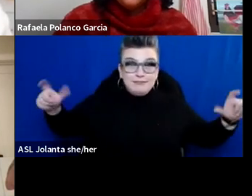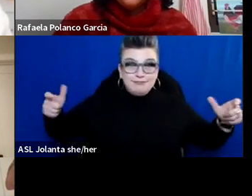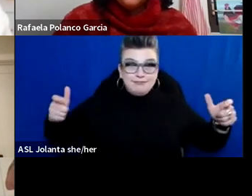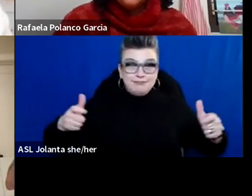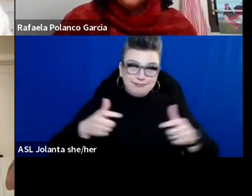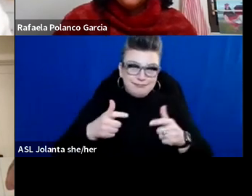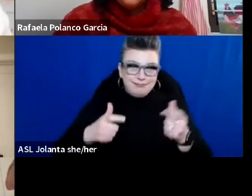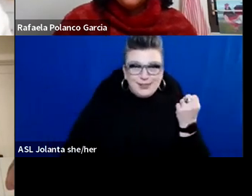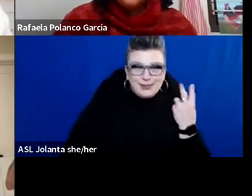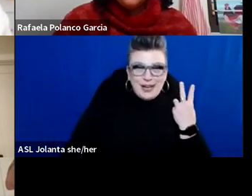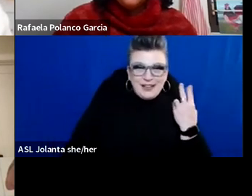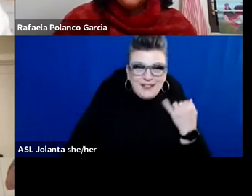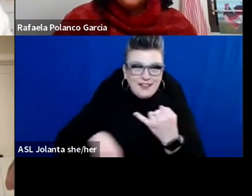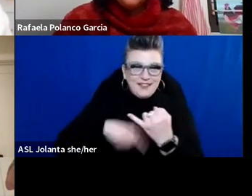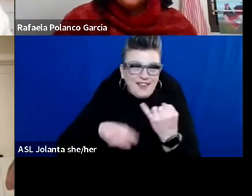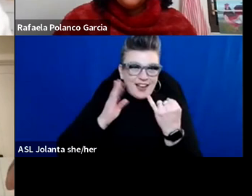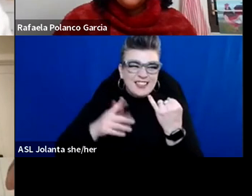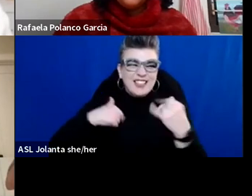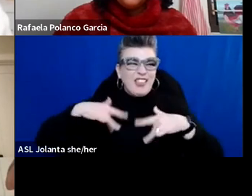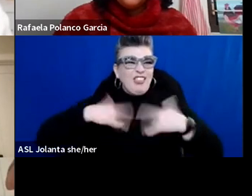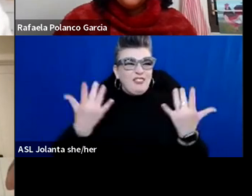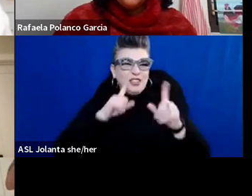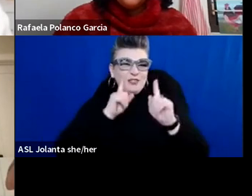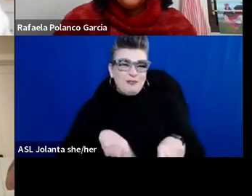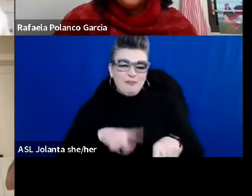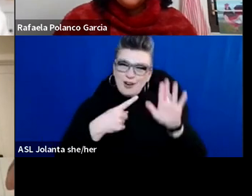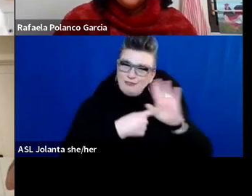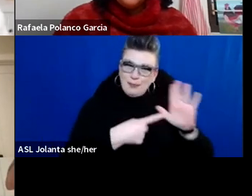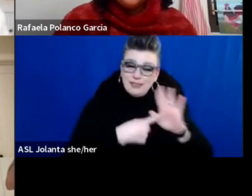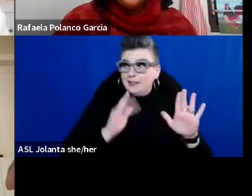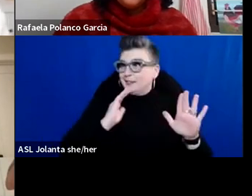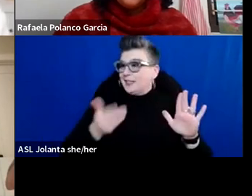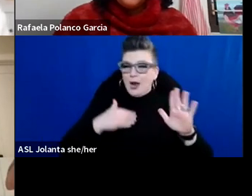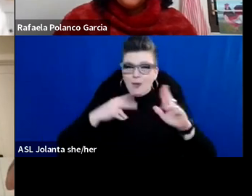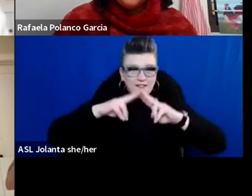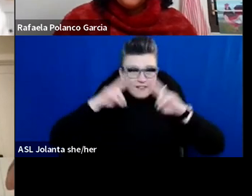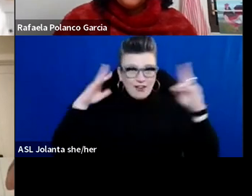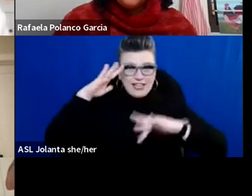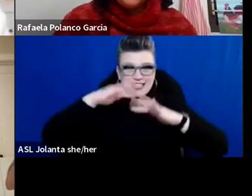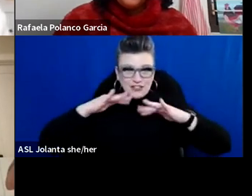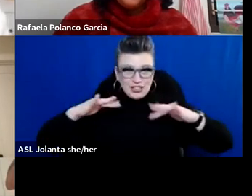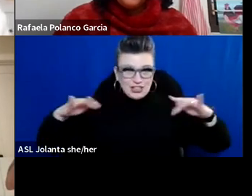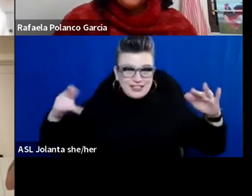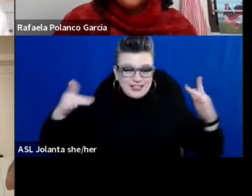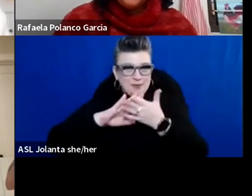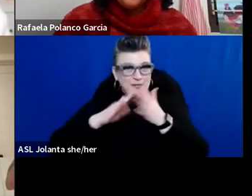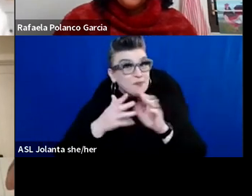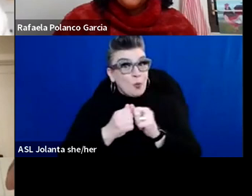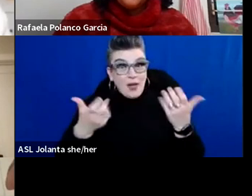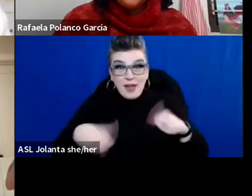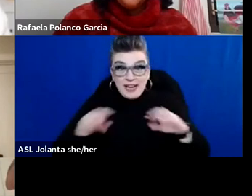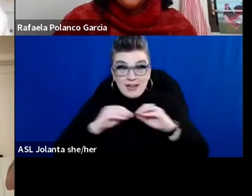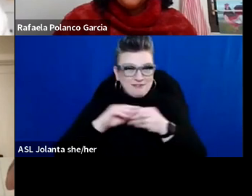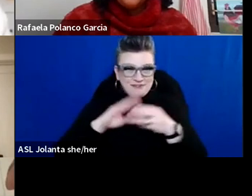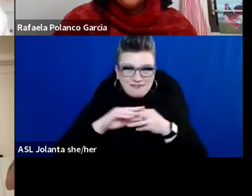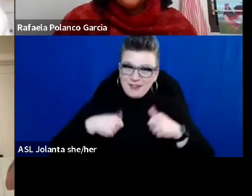report as a representative of the incredible diversity of our community without further ado i'm so proud to present